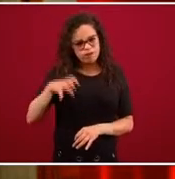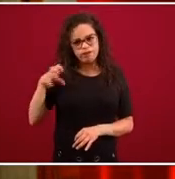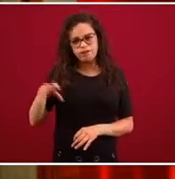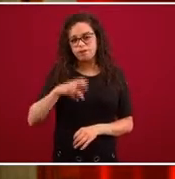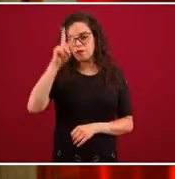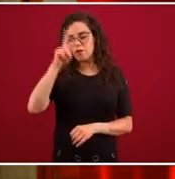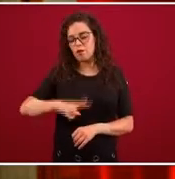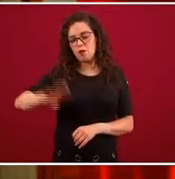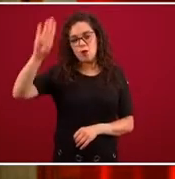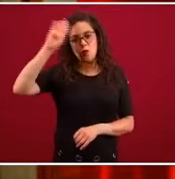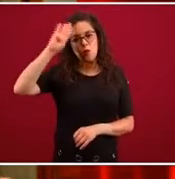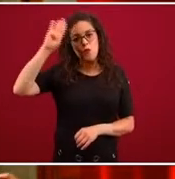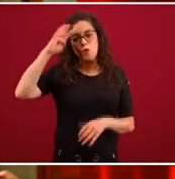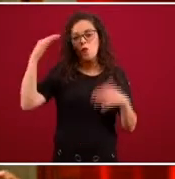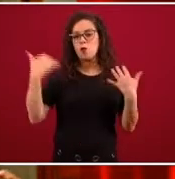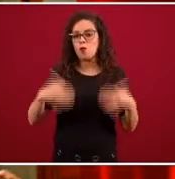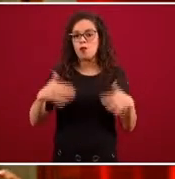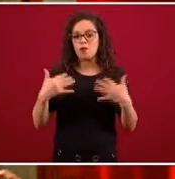they're worth it.